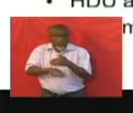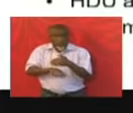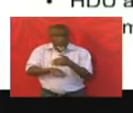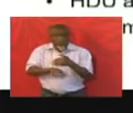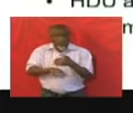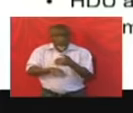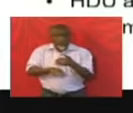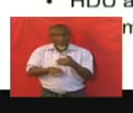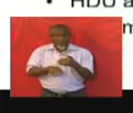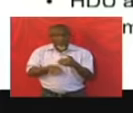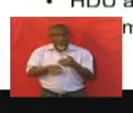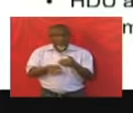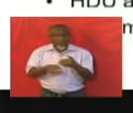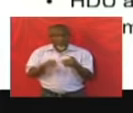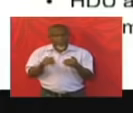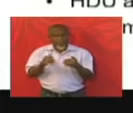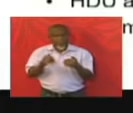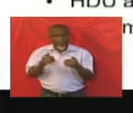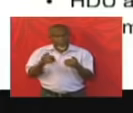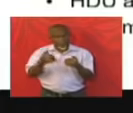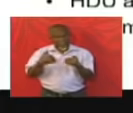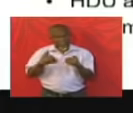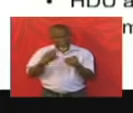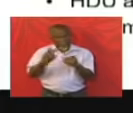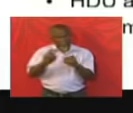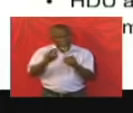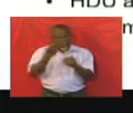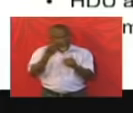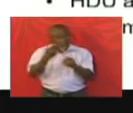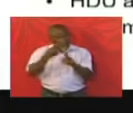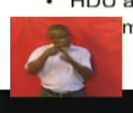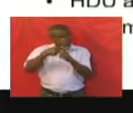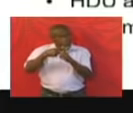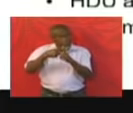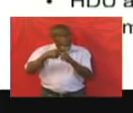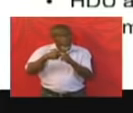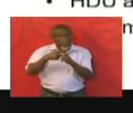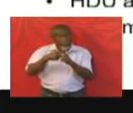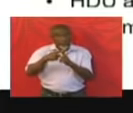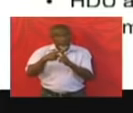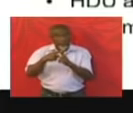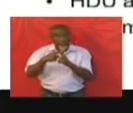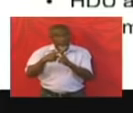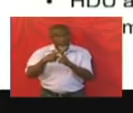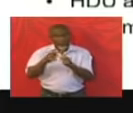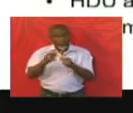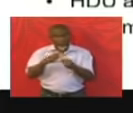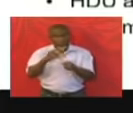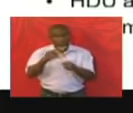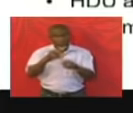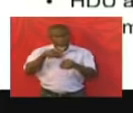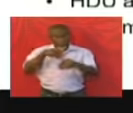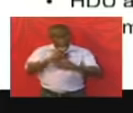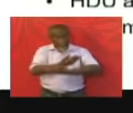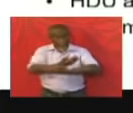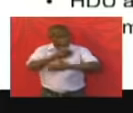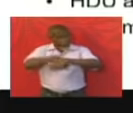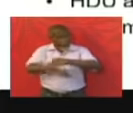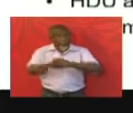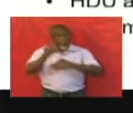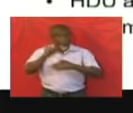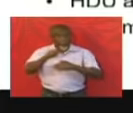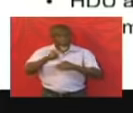of presentation. Her baby is doing well, was taken care of by a specialist team of doctors in the neonatal care